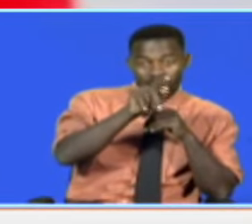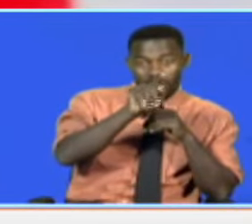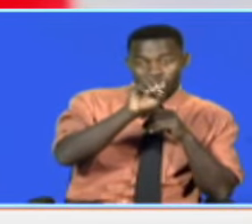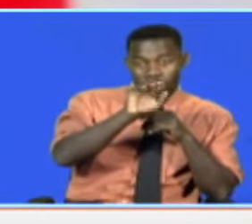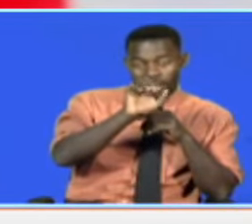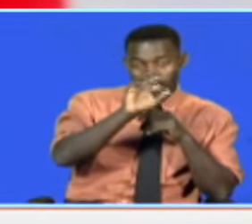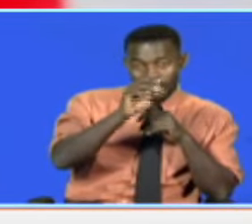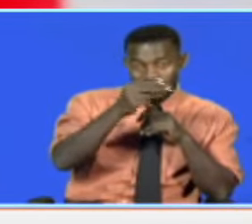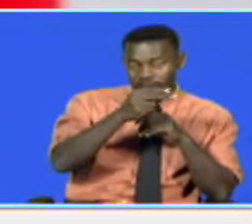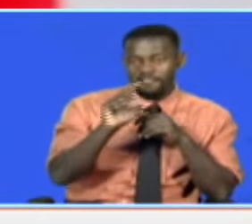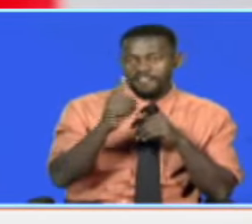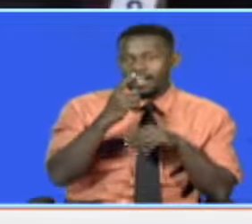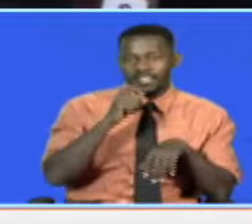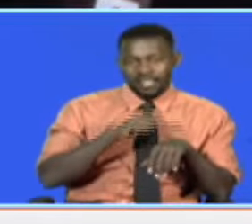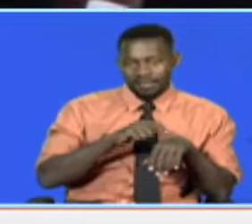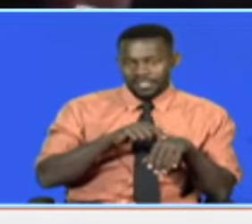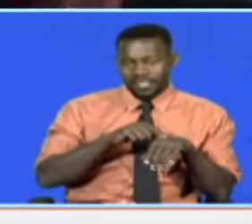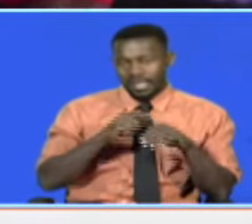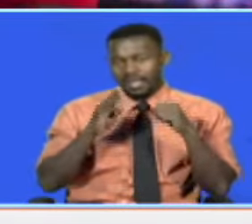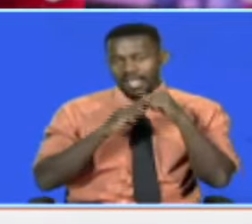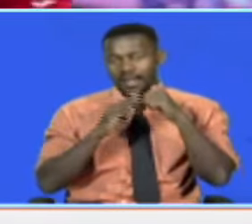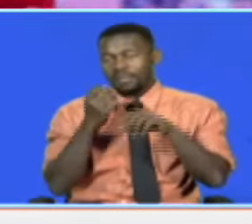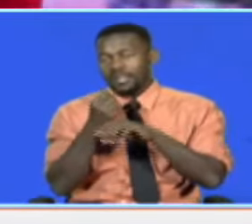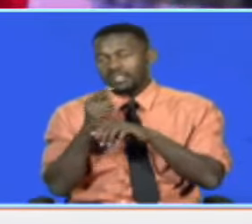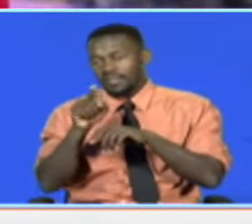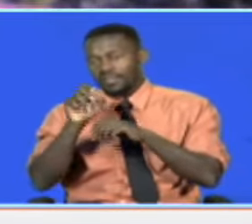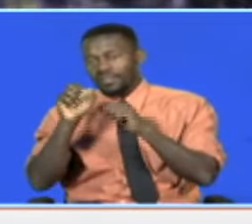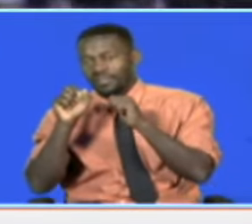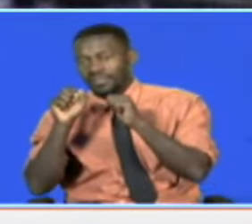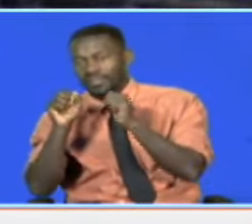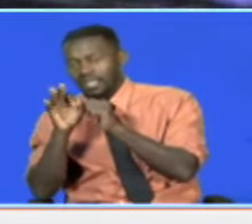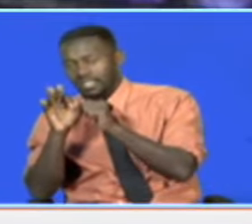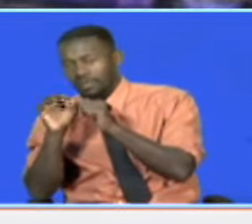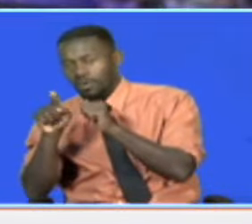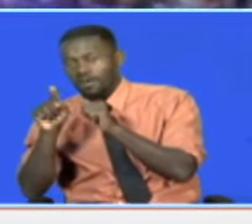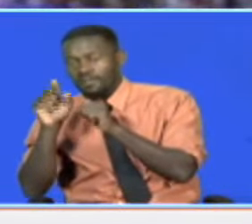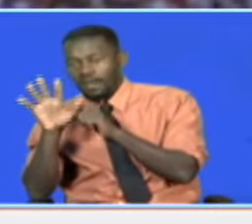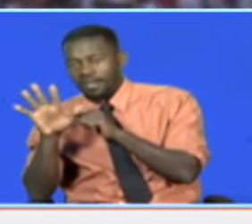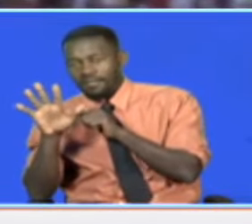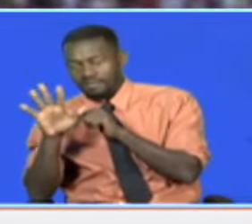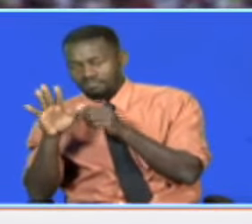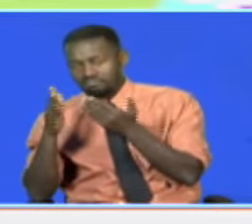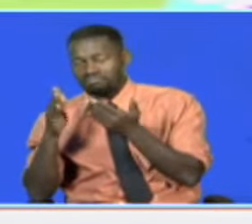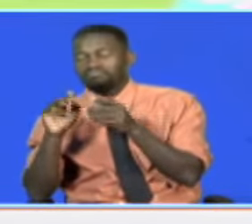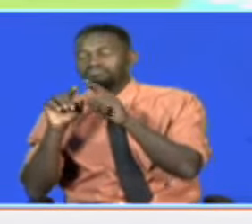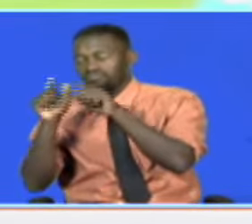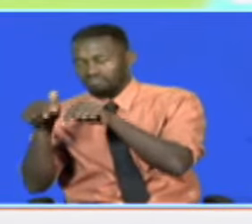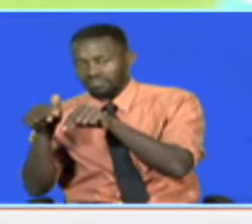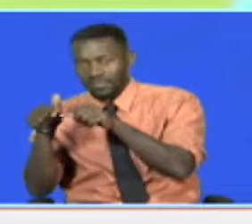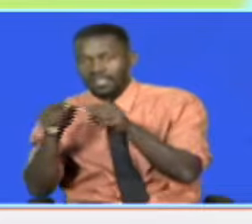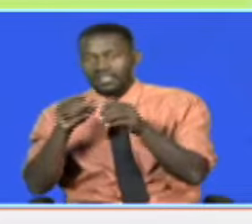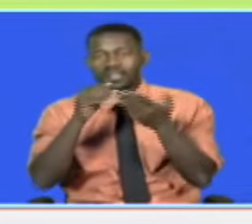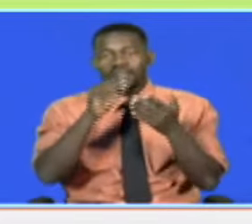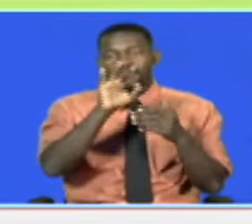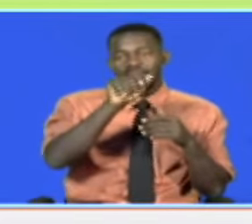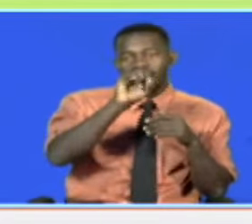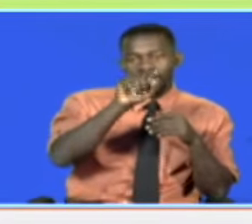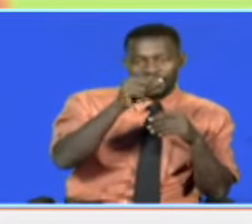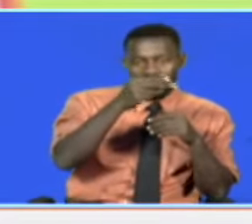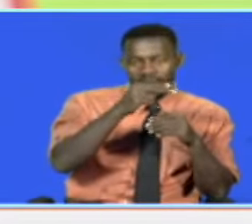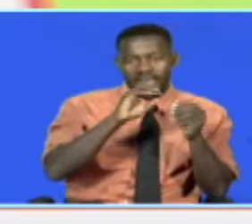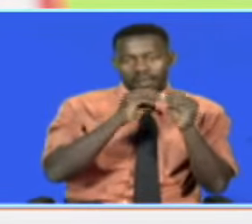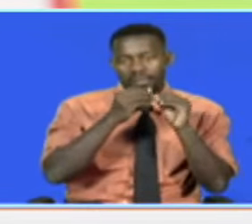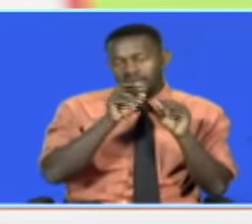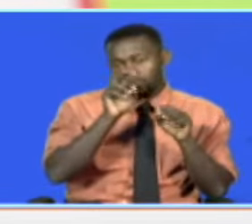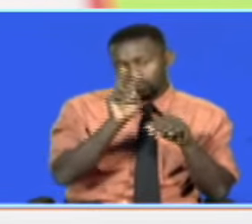first Olympic medal, clocked 9 minutes 13.56 seconds to sail through, while Cherotich finished second in the